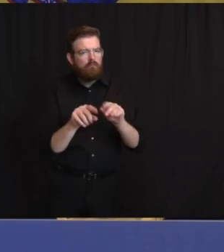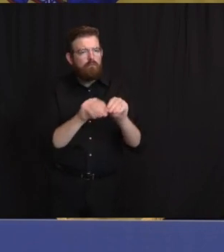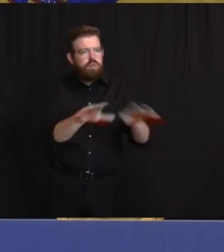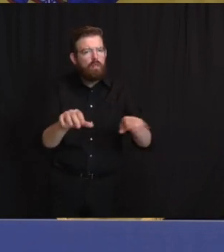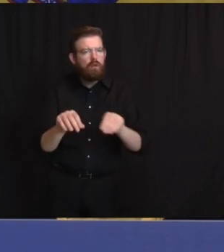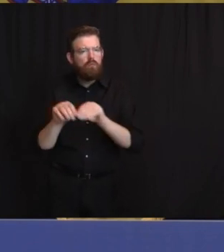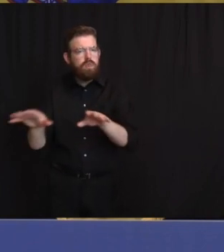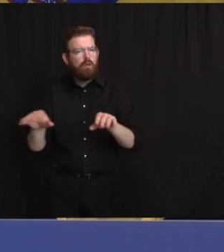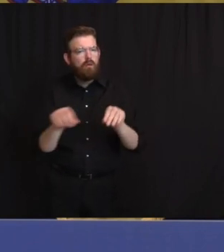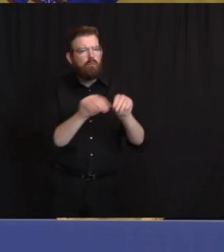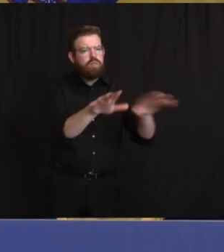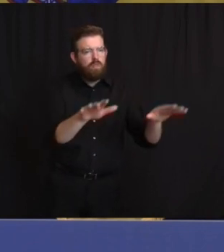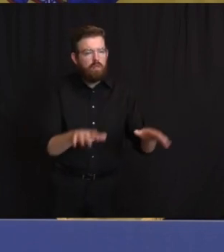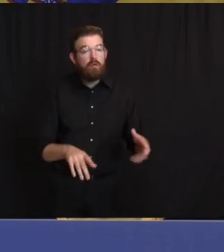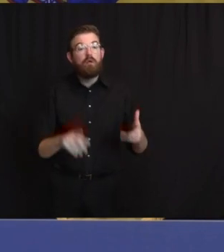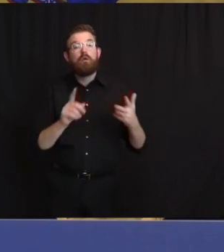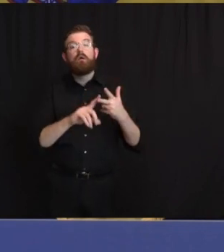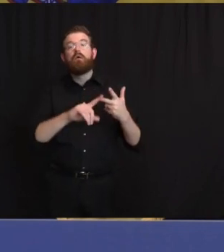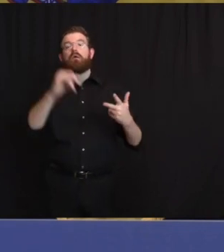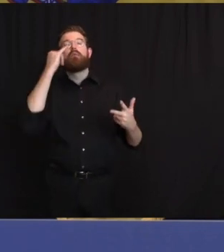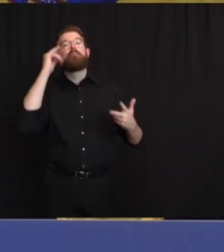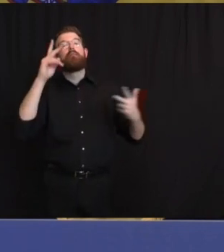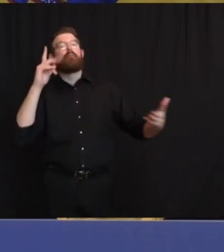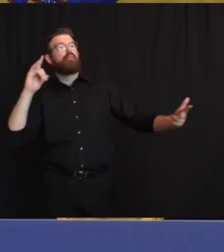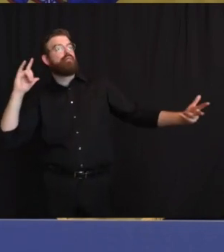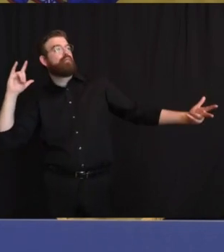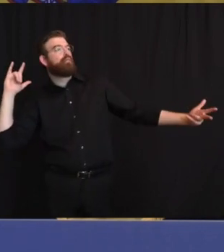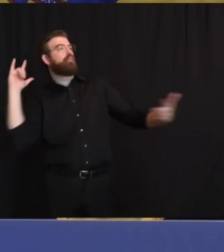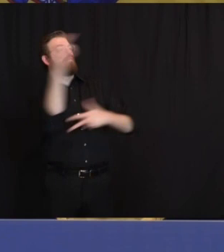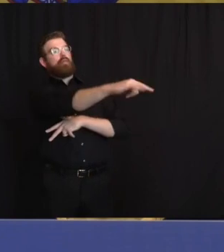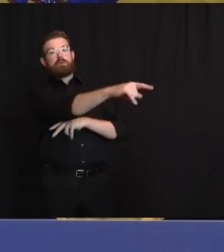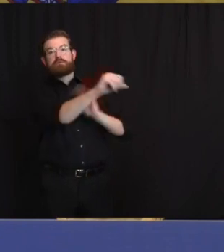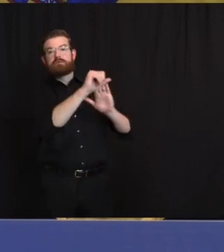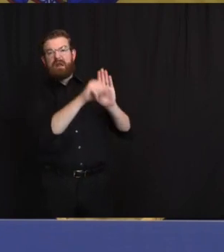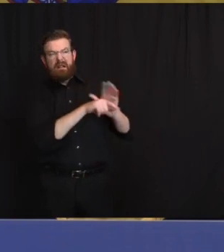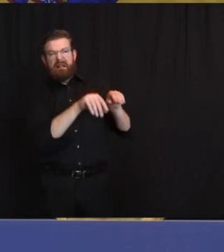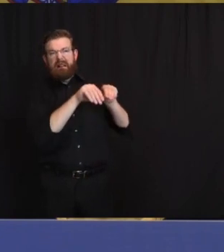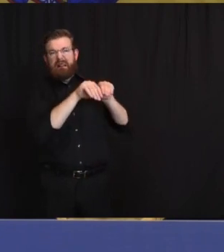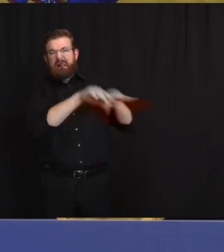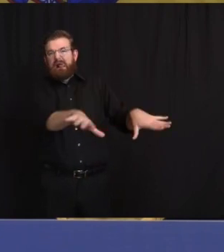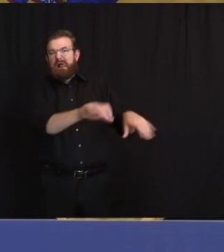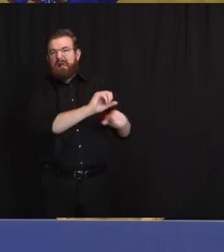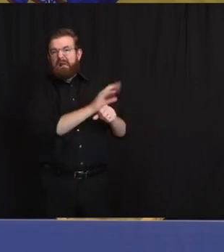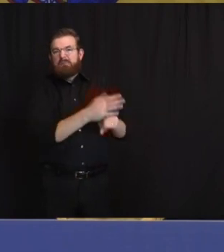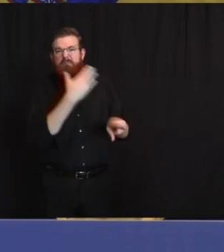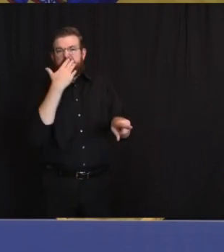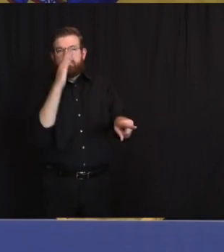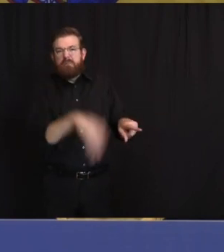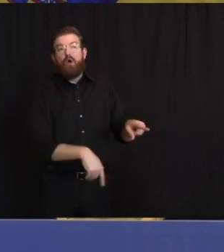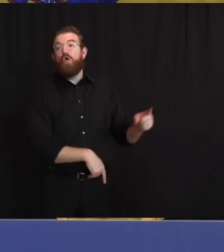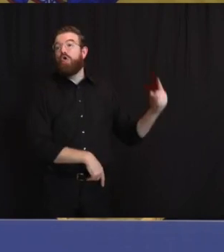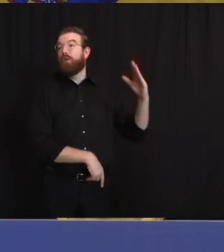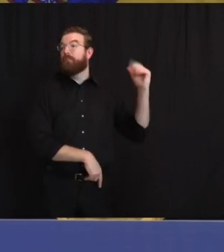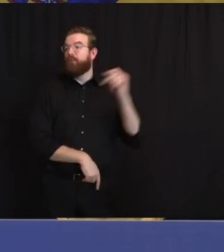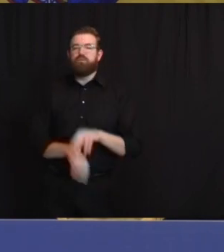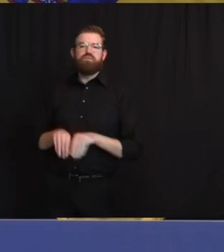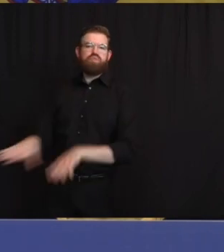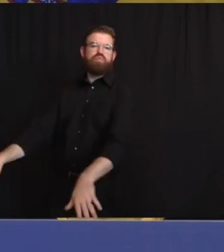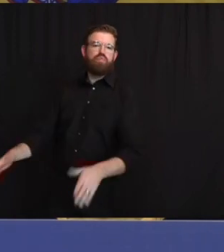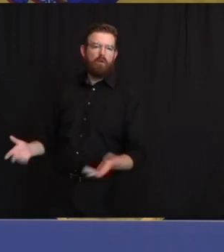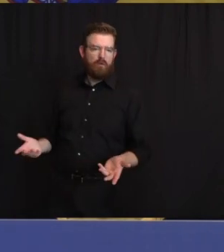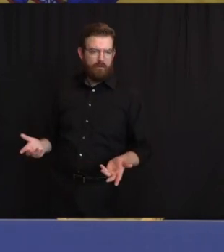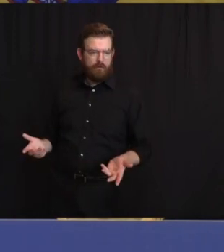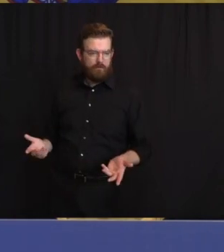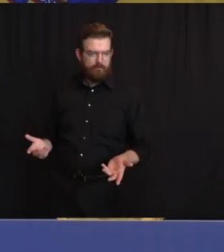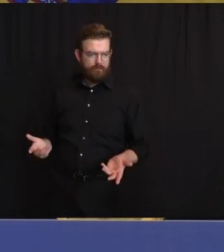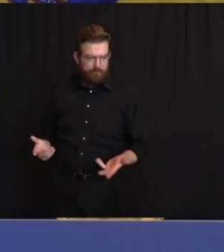visiting from hotspot states. Is that fair? The long-term care, is this something that you're particularly concerned about? Obviously, we've been devastated